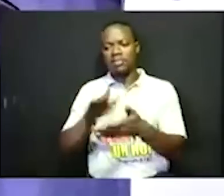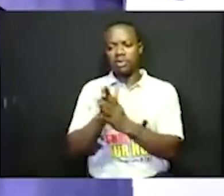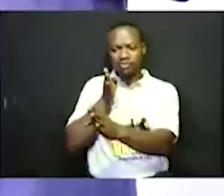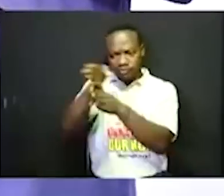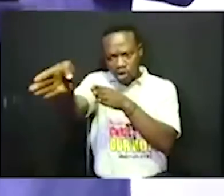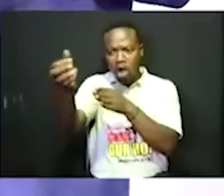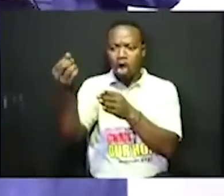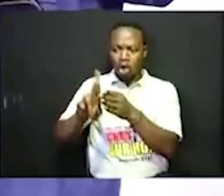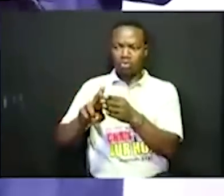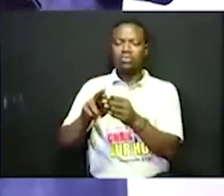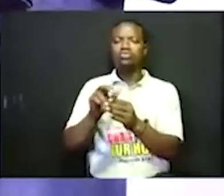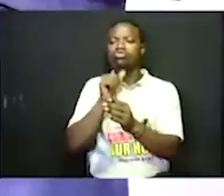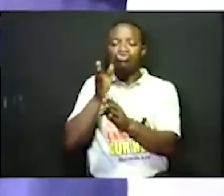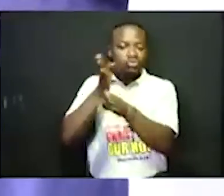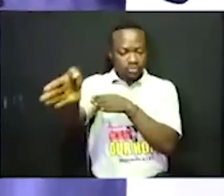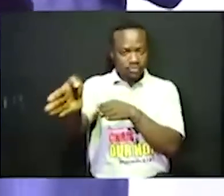indirect.